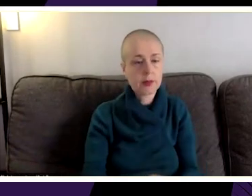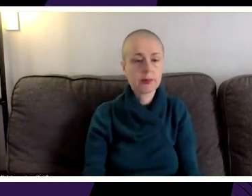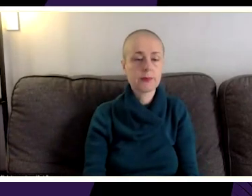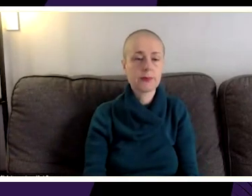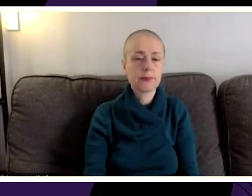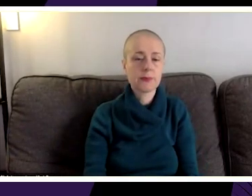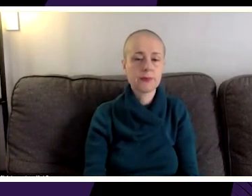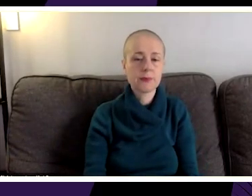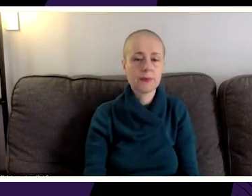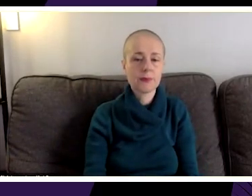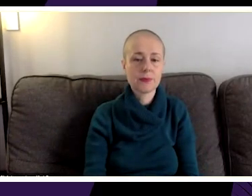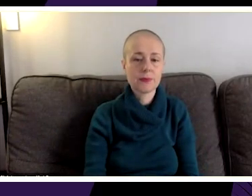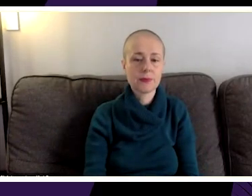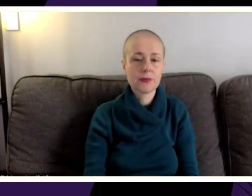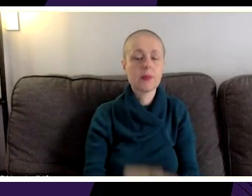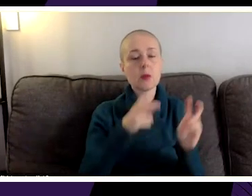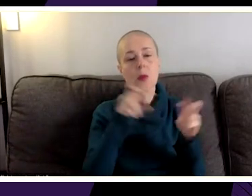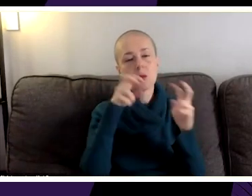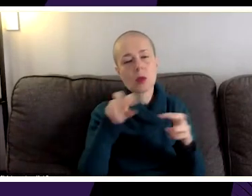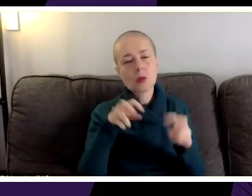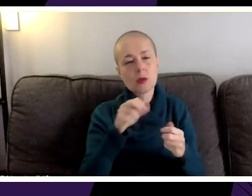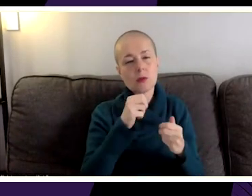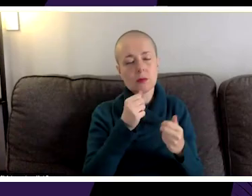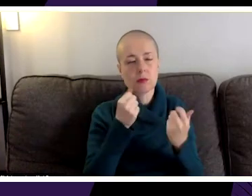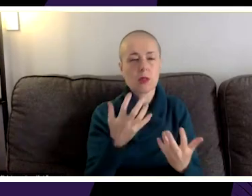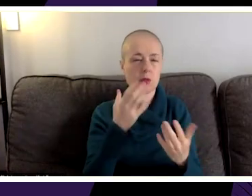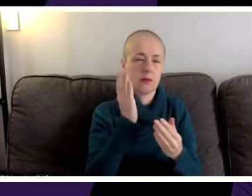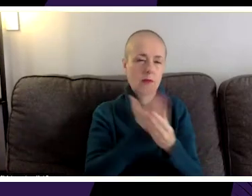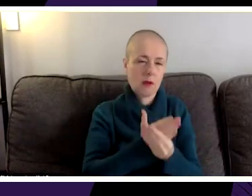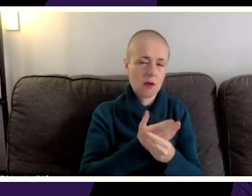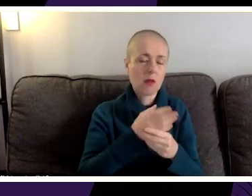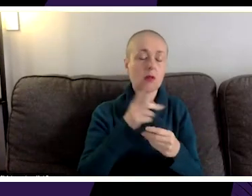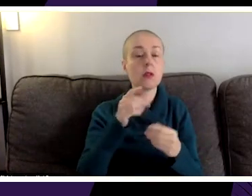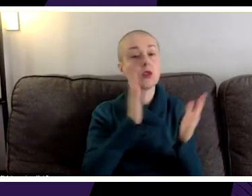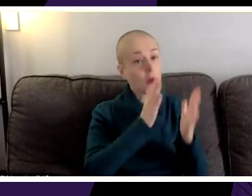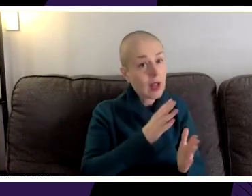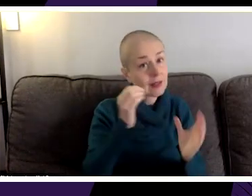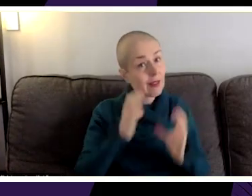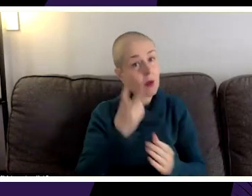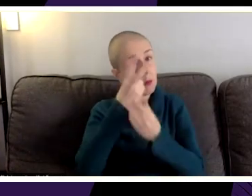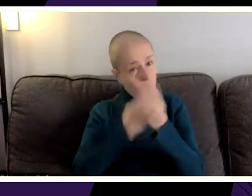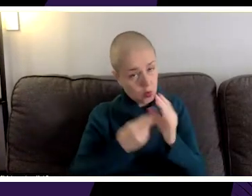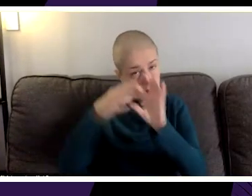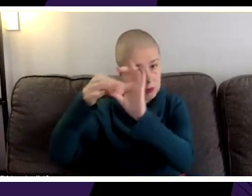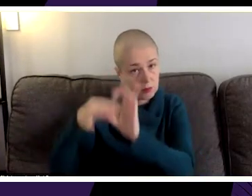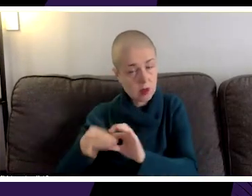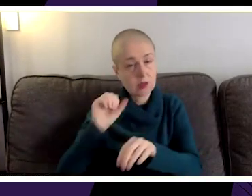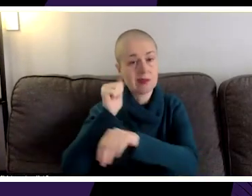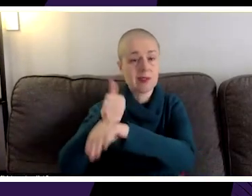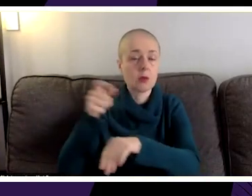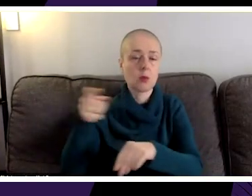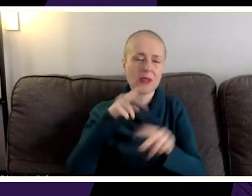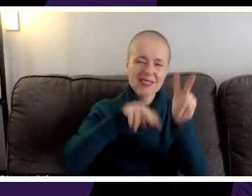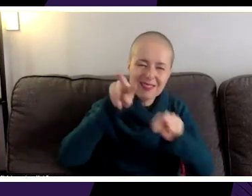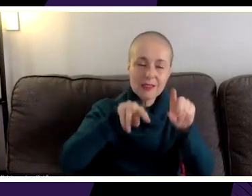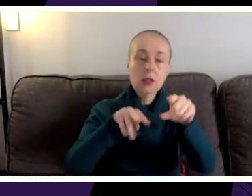So we've migrated a bunch of files in both the server and client, really quickly looking at all the files that are migrated. Everything